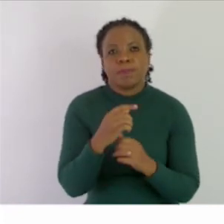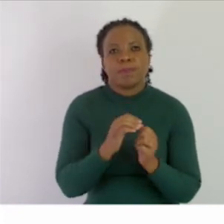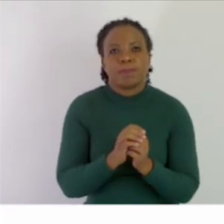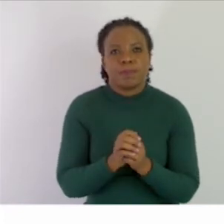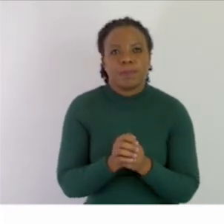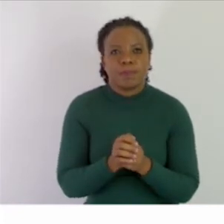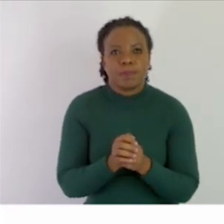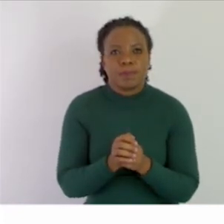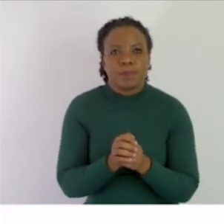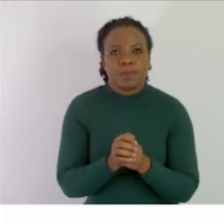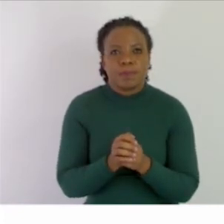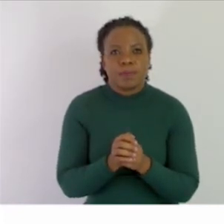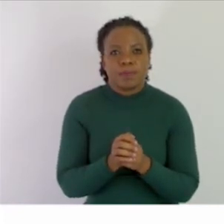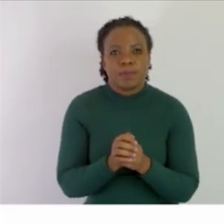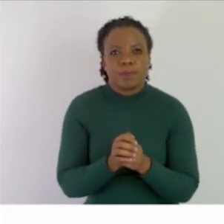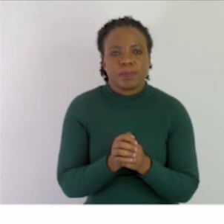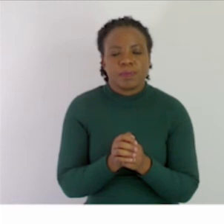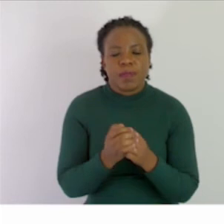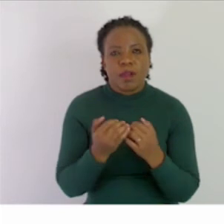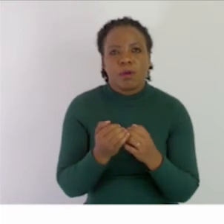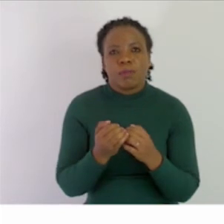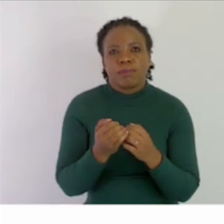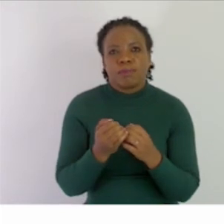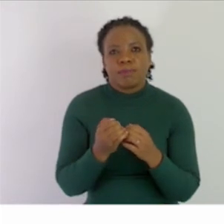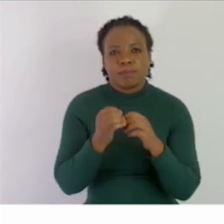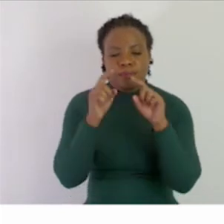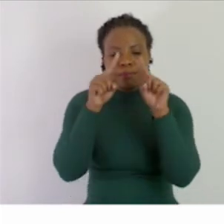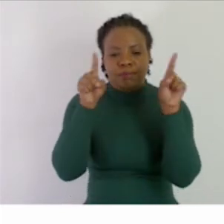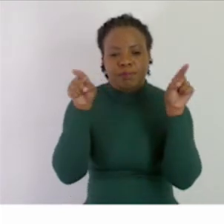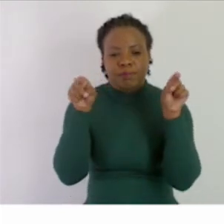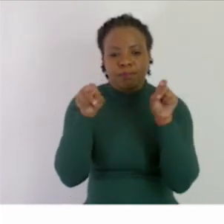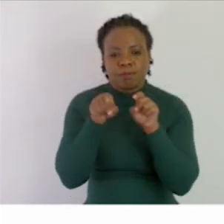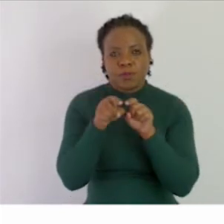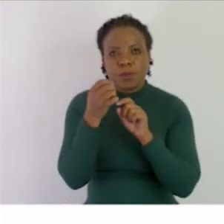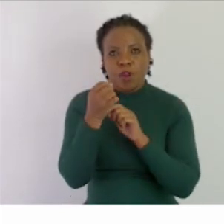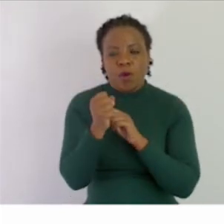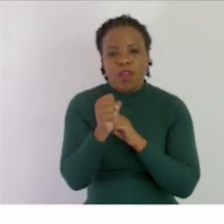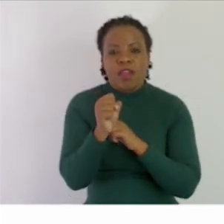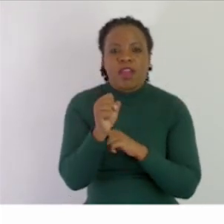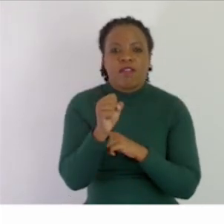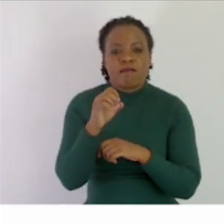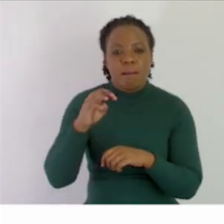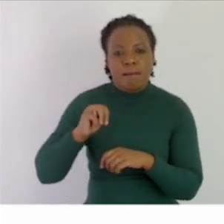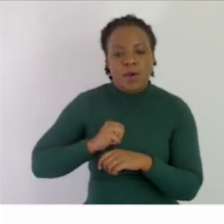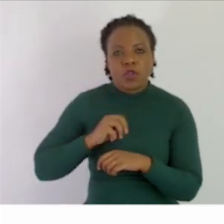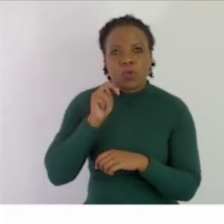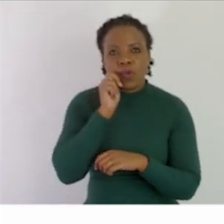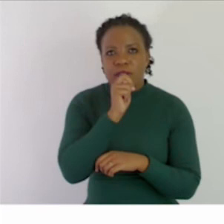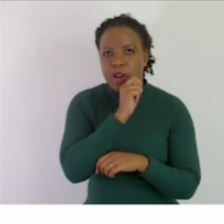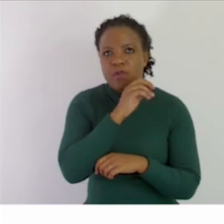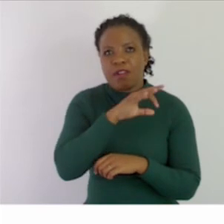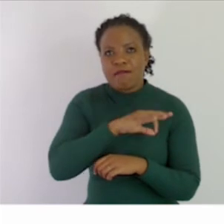doing. Your duty is to look into the box, the table with